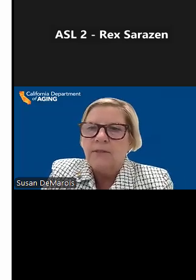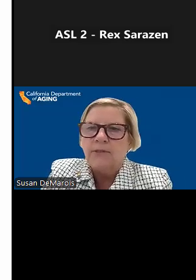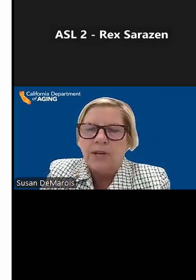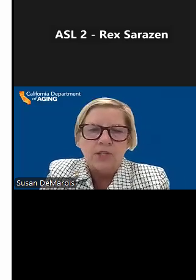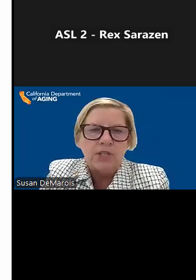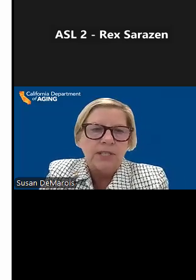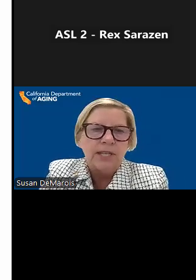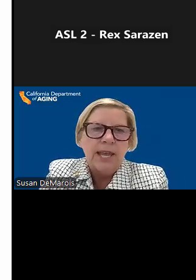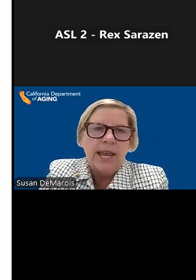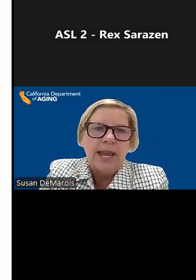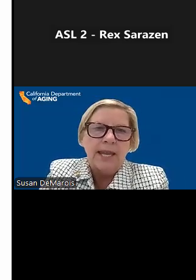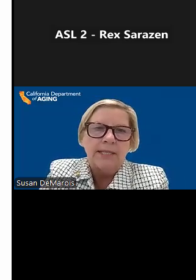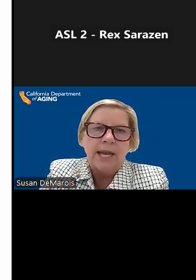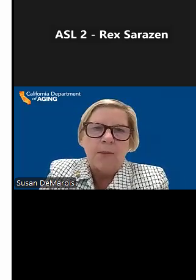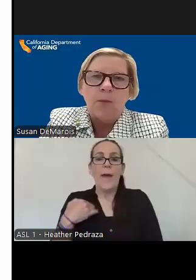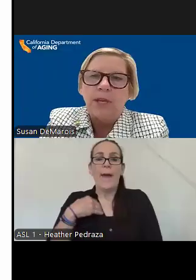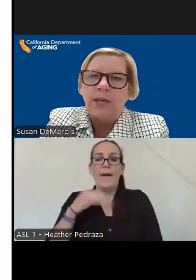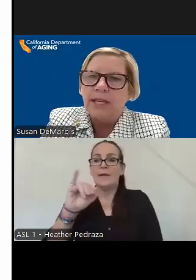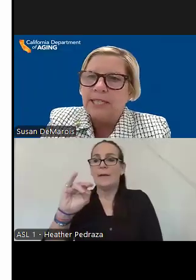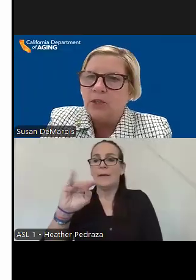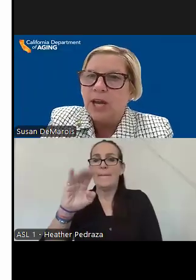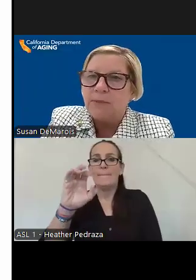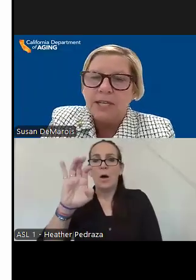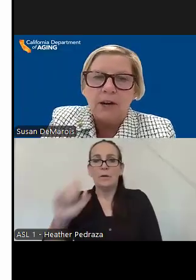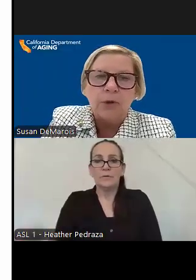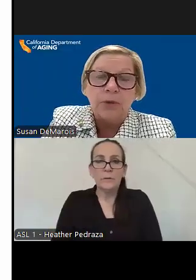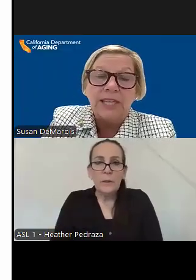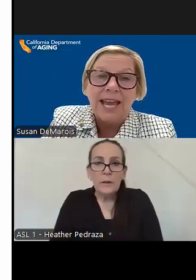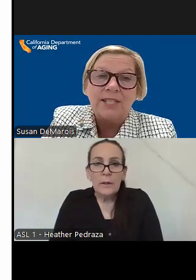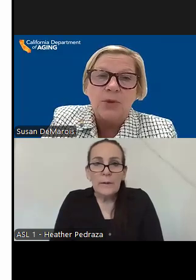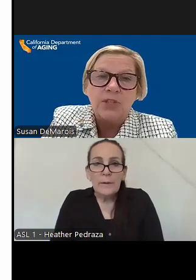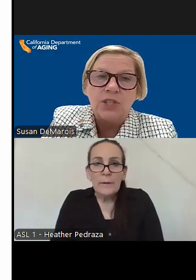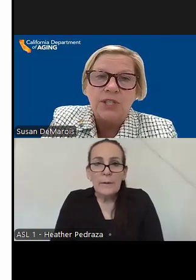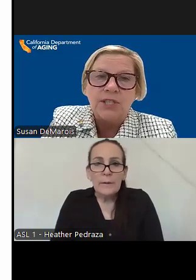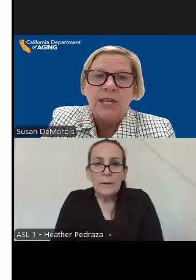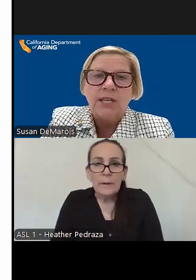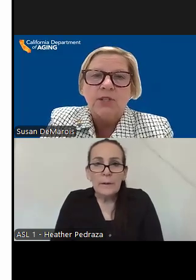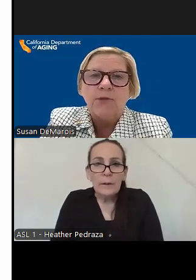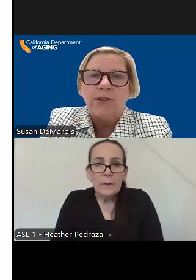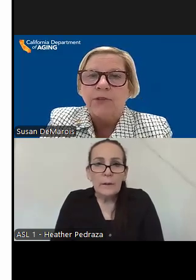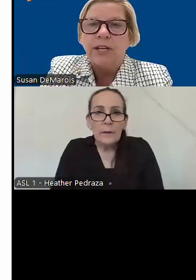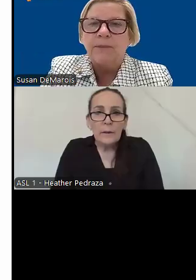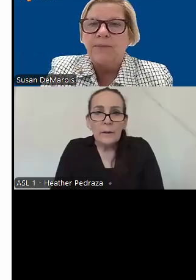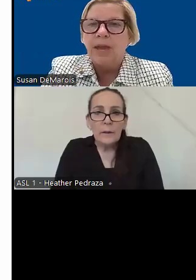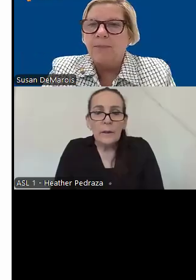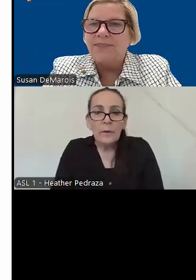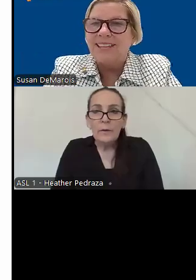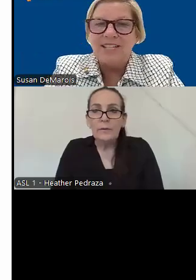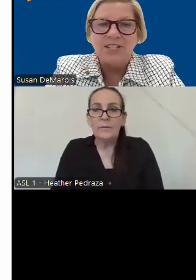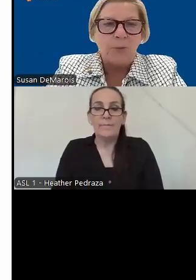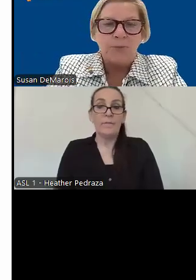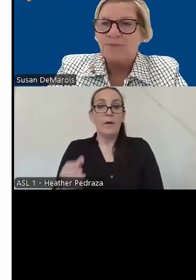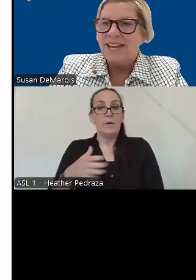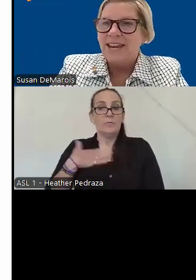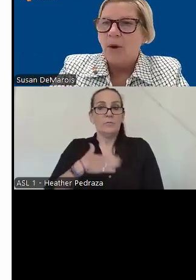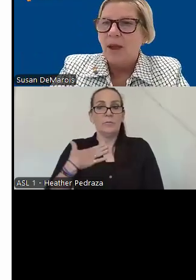inbox for questions, and we continue to update our frequently asked questions. So feel free to let